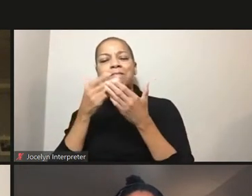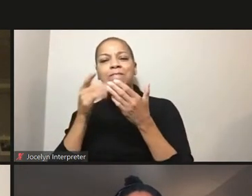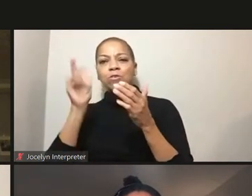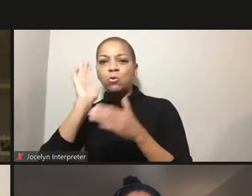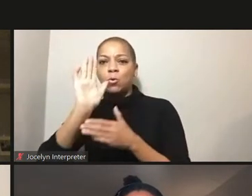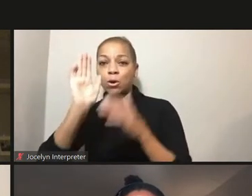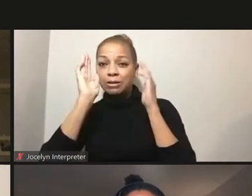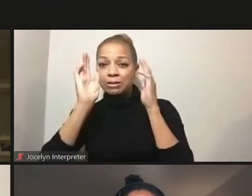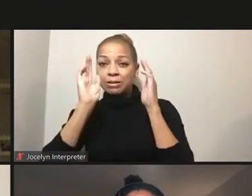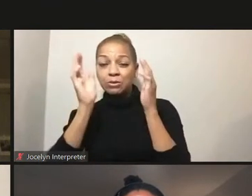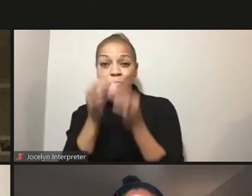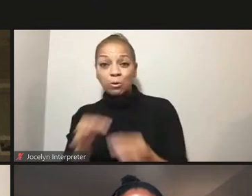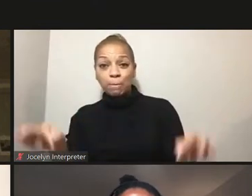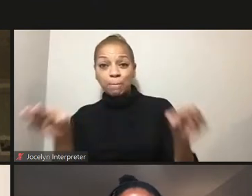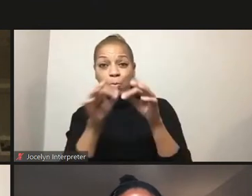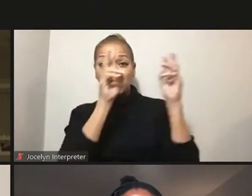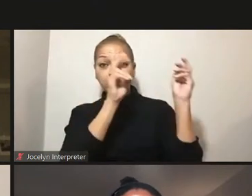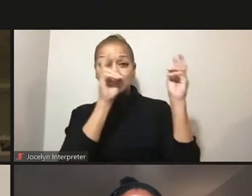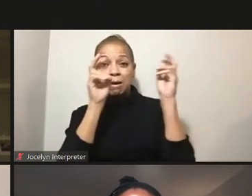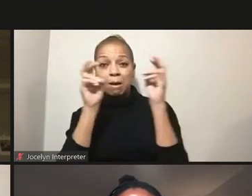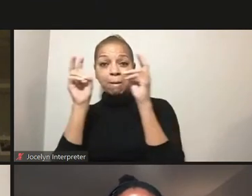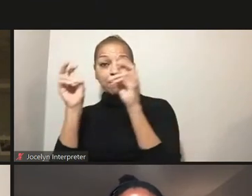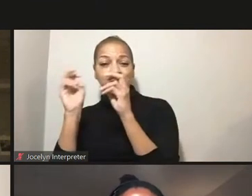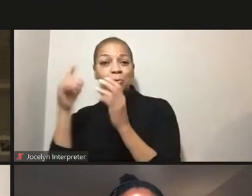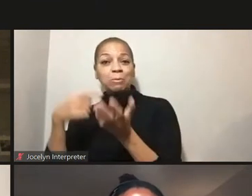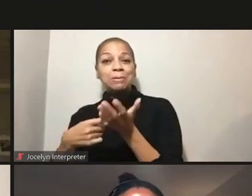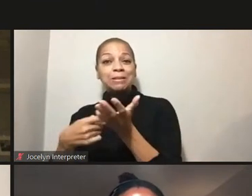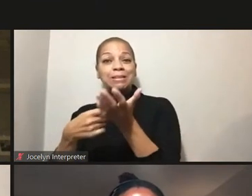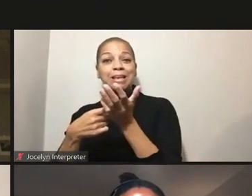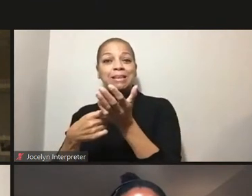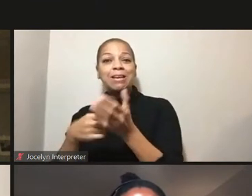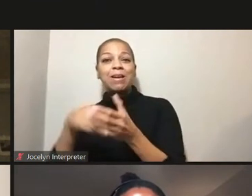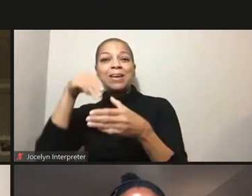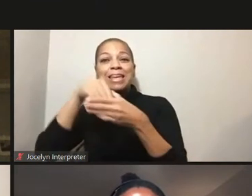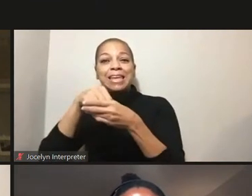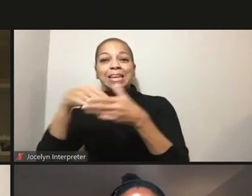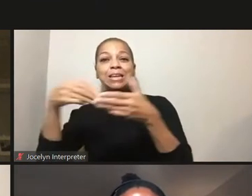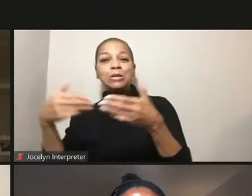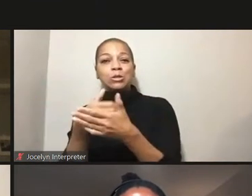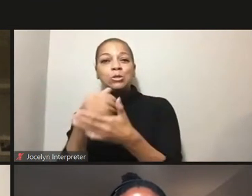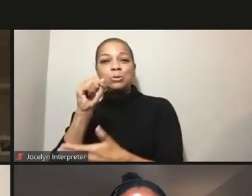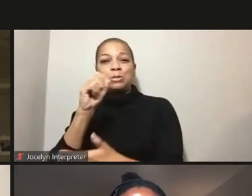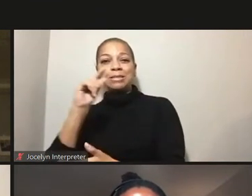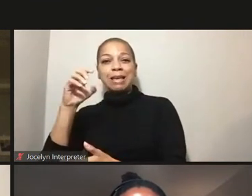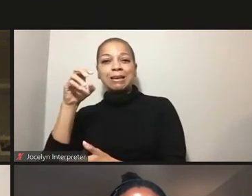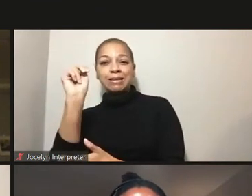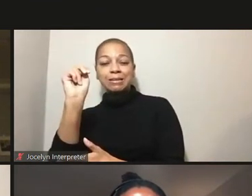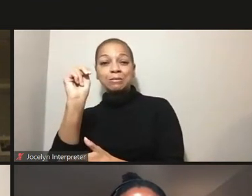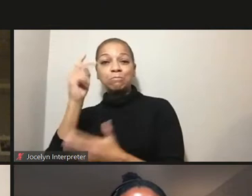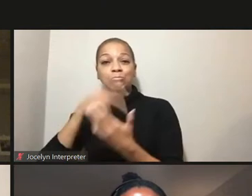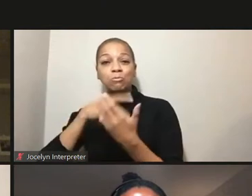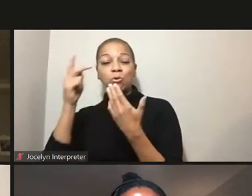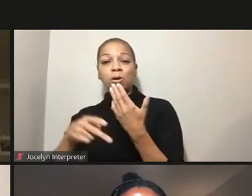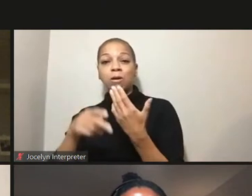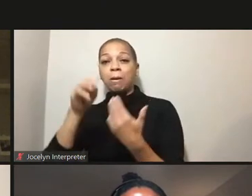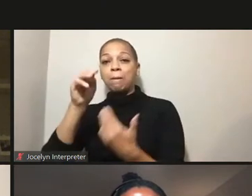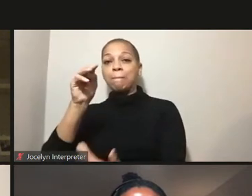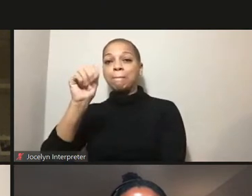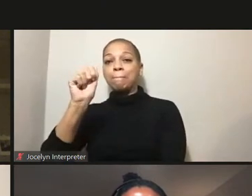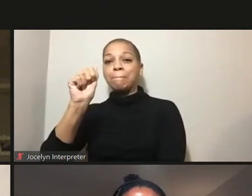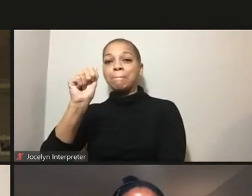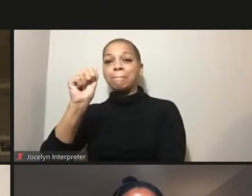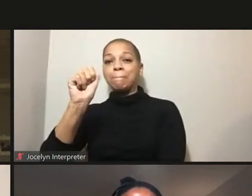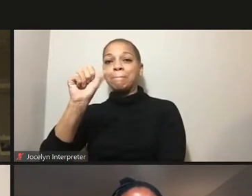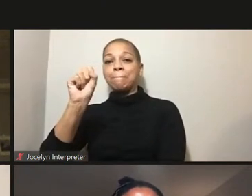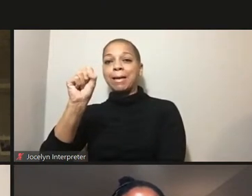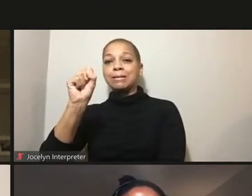topics to be addressed in our new InSession programming. MASS MoCA and the Massachusetts College of